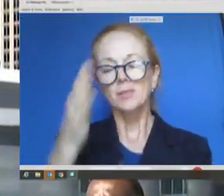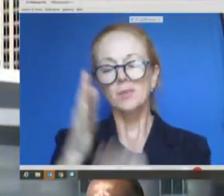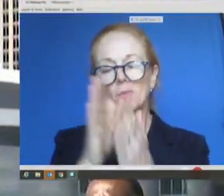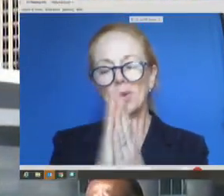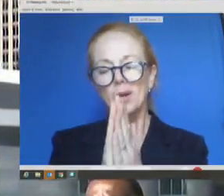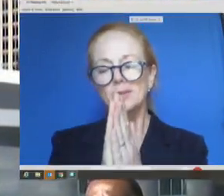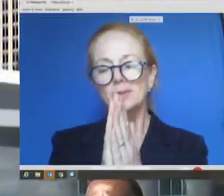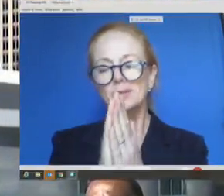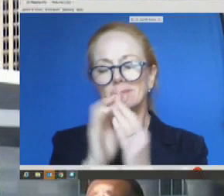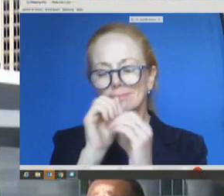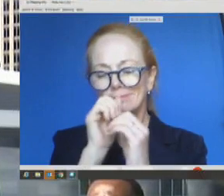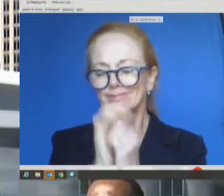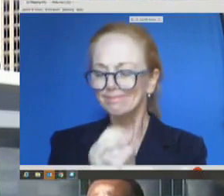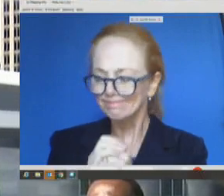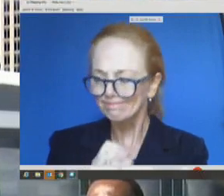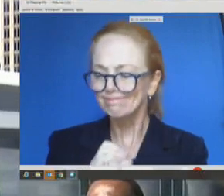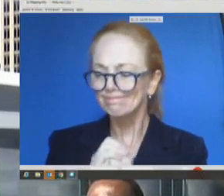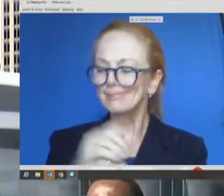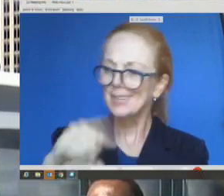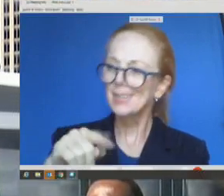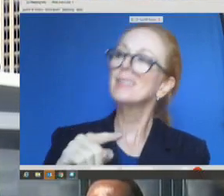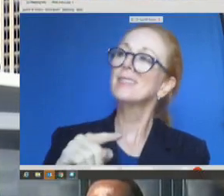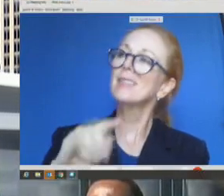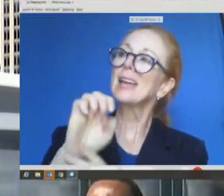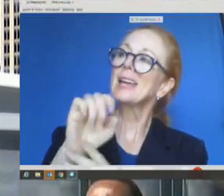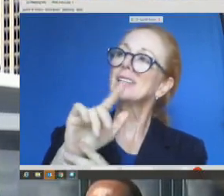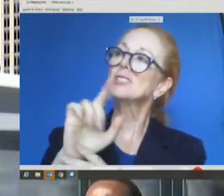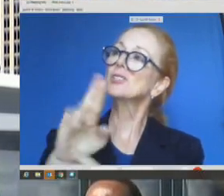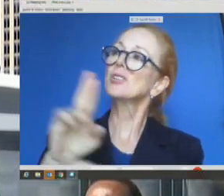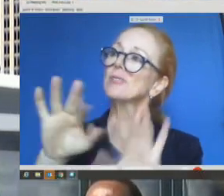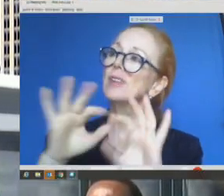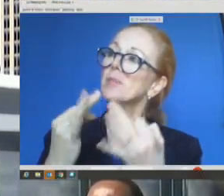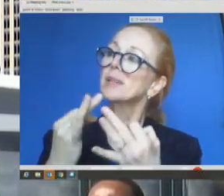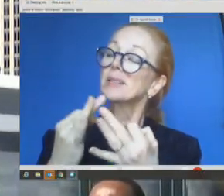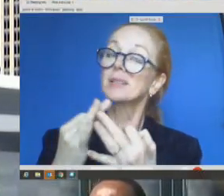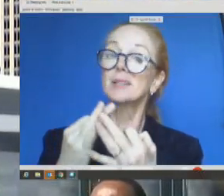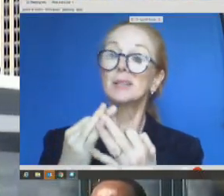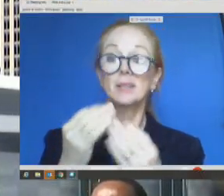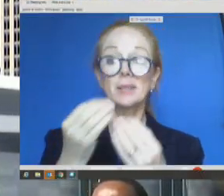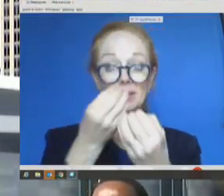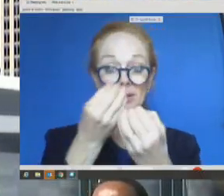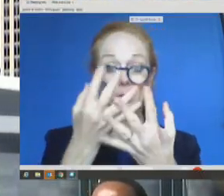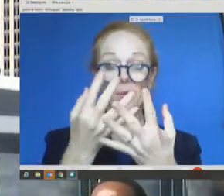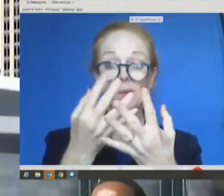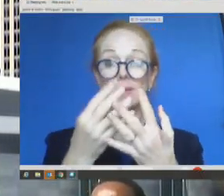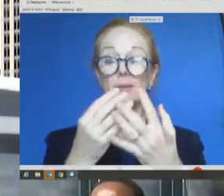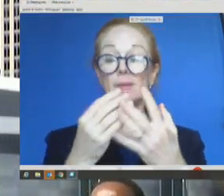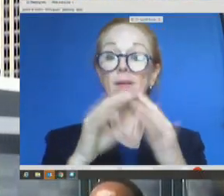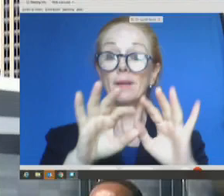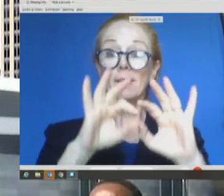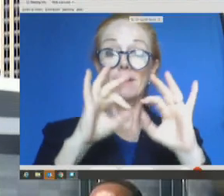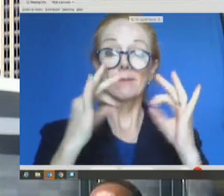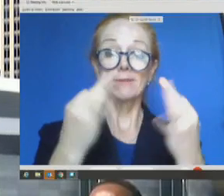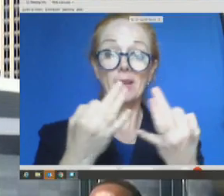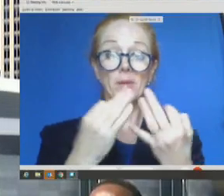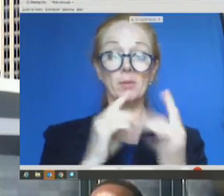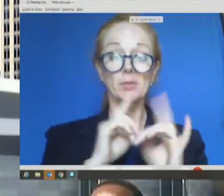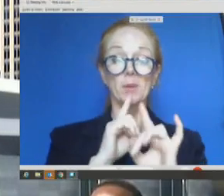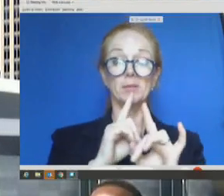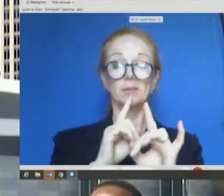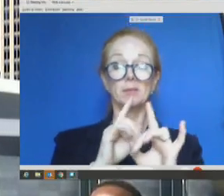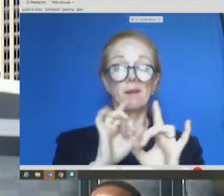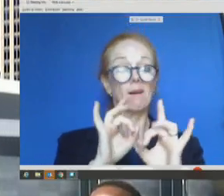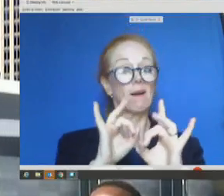there may be various reactions to the video that was released earlier today, we must remember that there's a family who is still